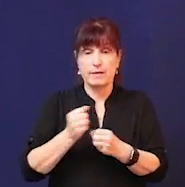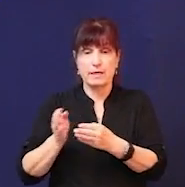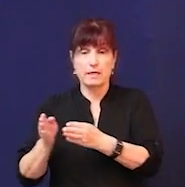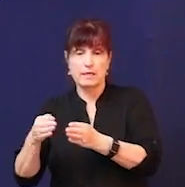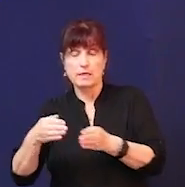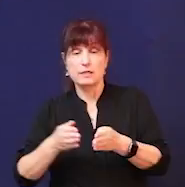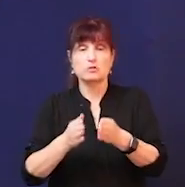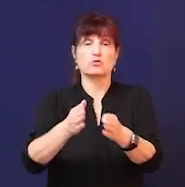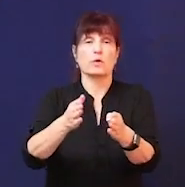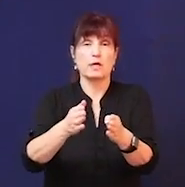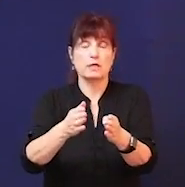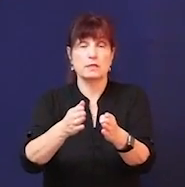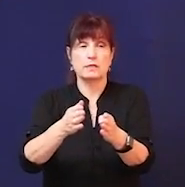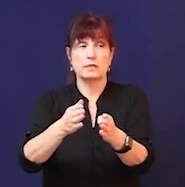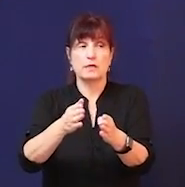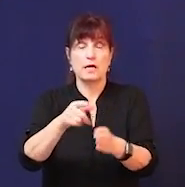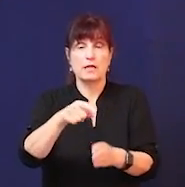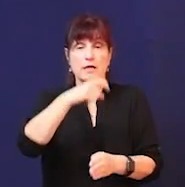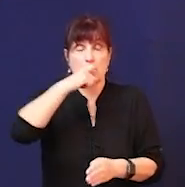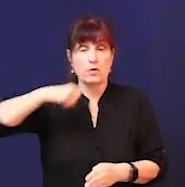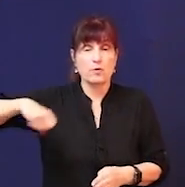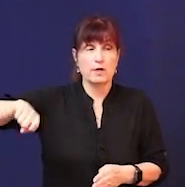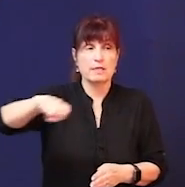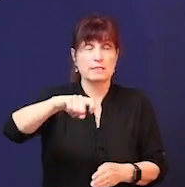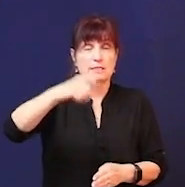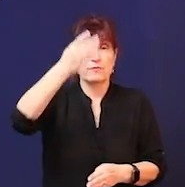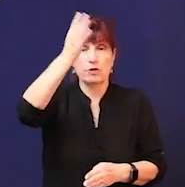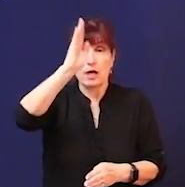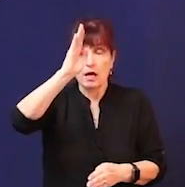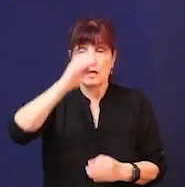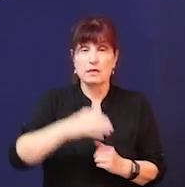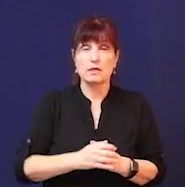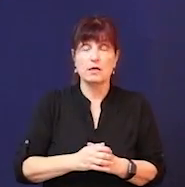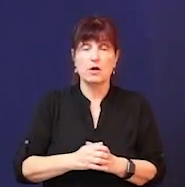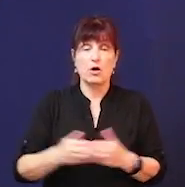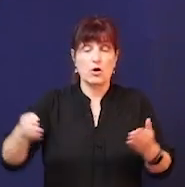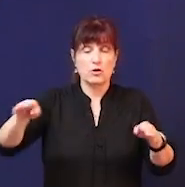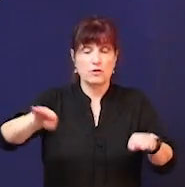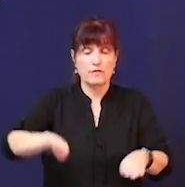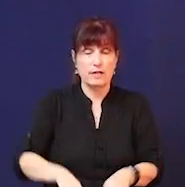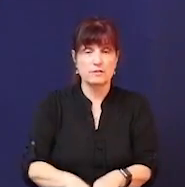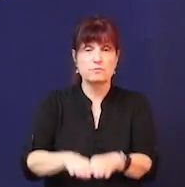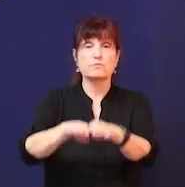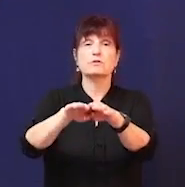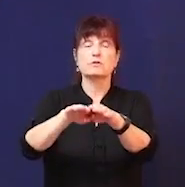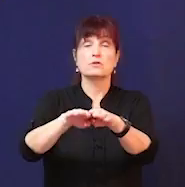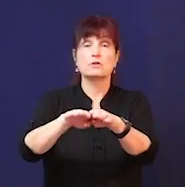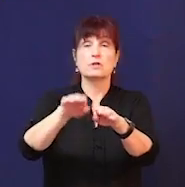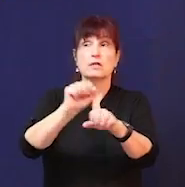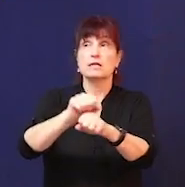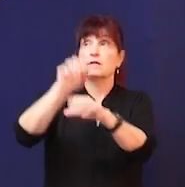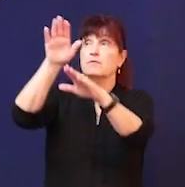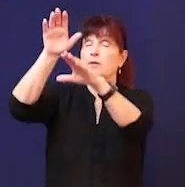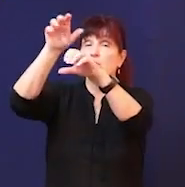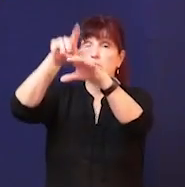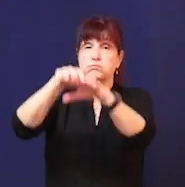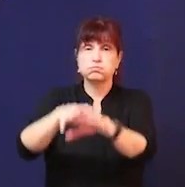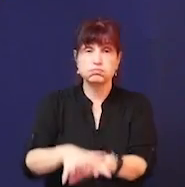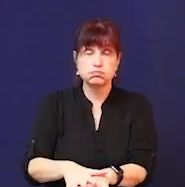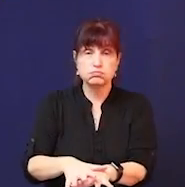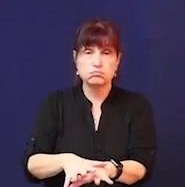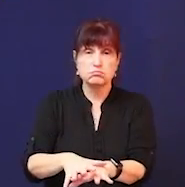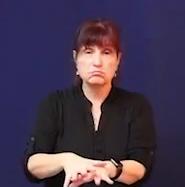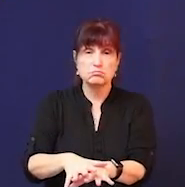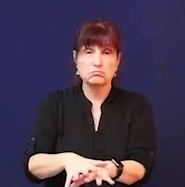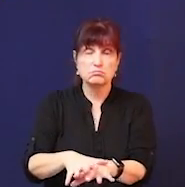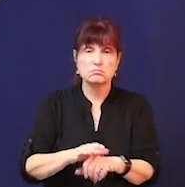Make straight in the wasteland a highway for our God. Every valley shall be filled in. Every mountain and hill shall be